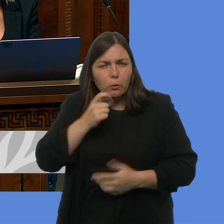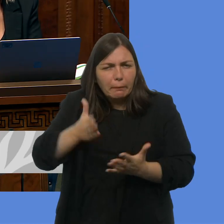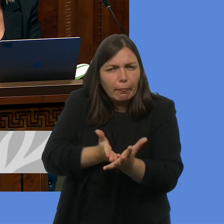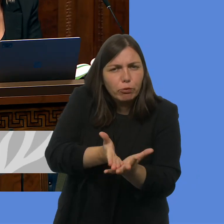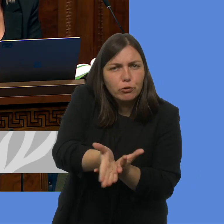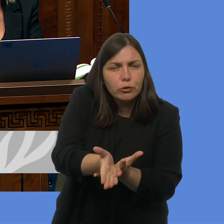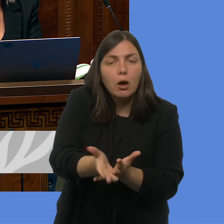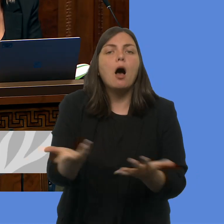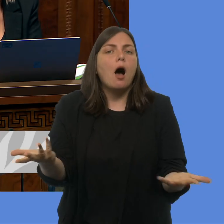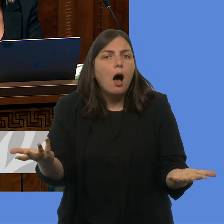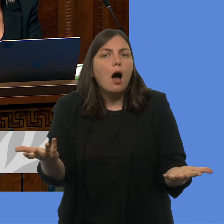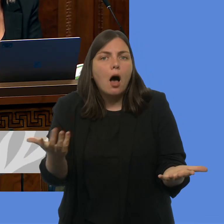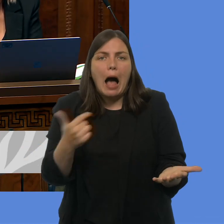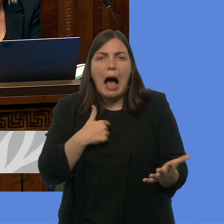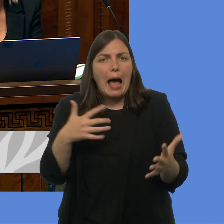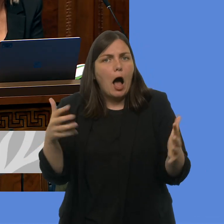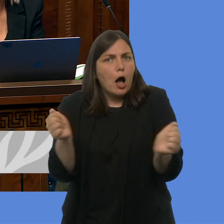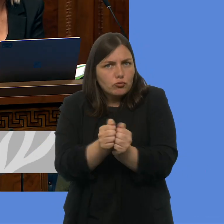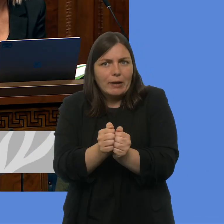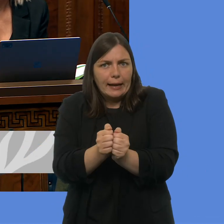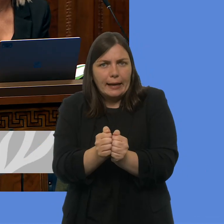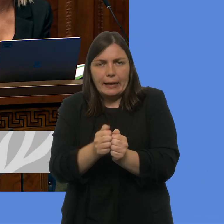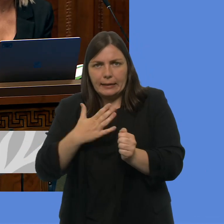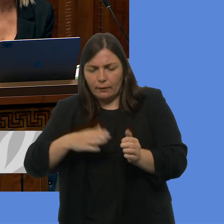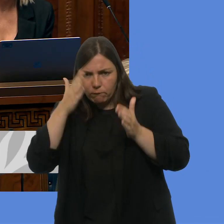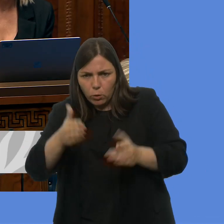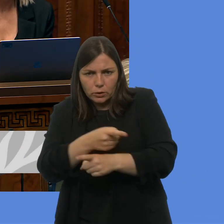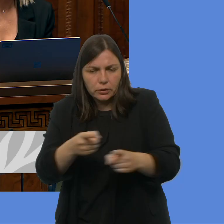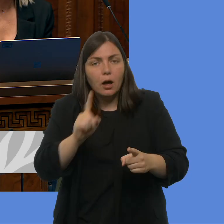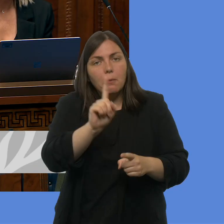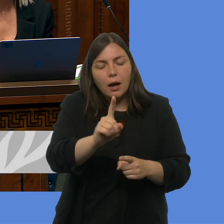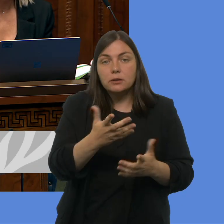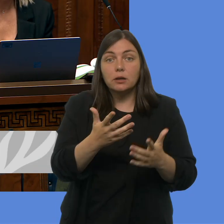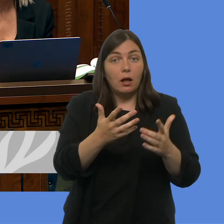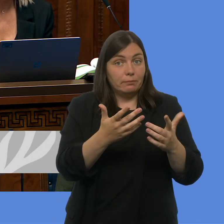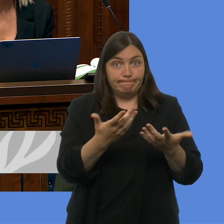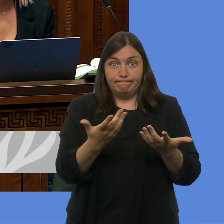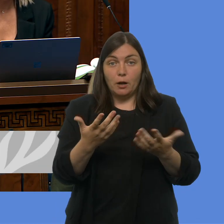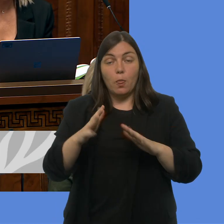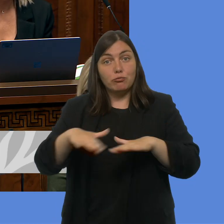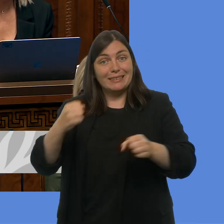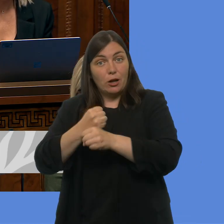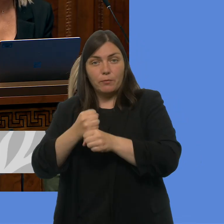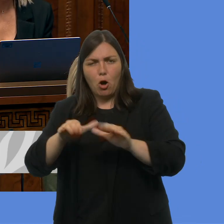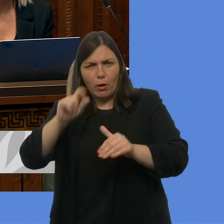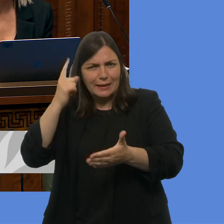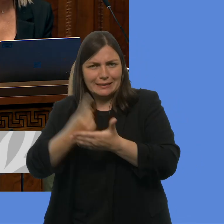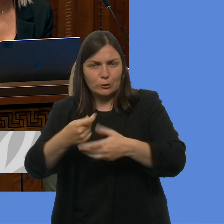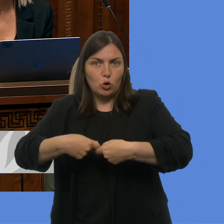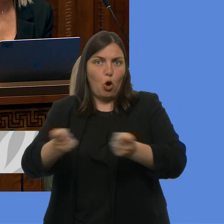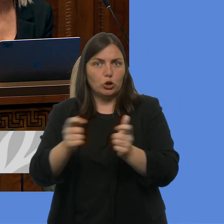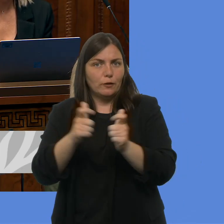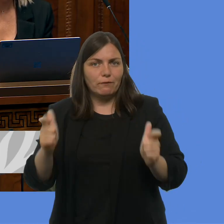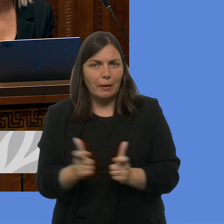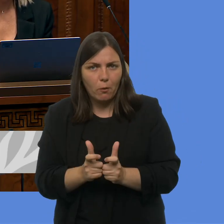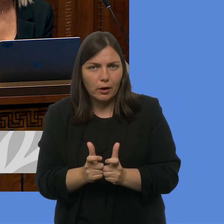but it's the way in which the British Government have chosen to launch the framework. So jointly with the Irish Government on Friday, we see this framework. But then there's a